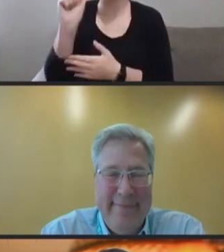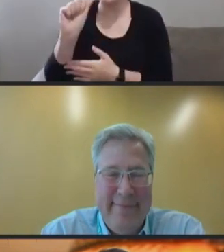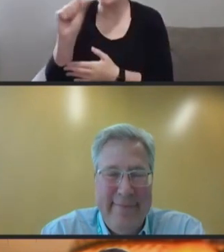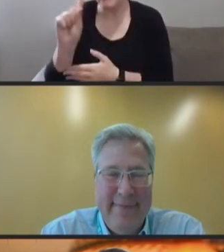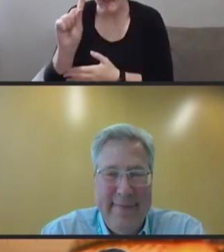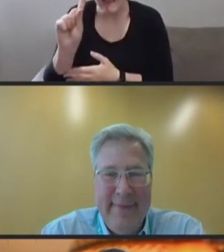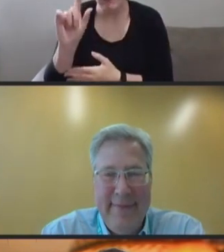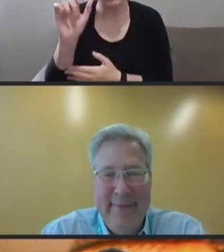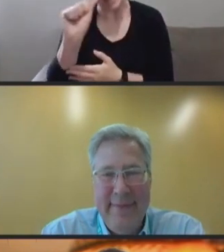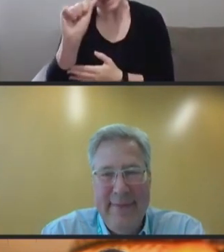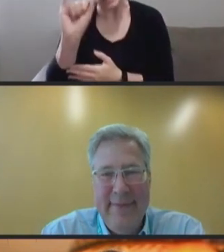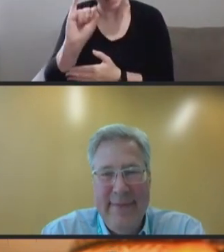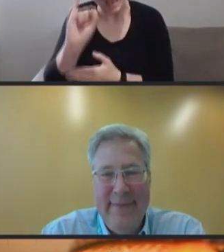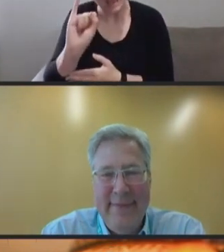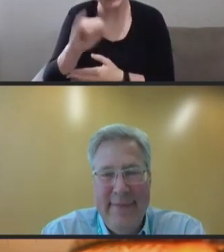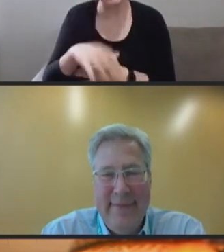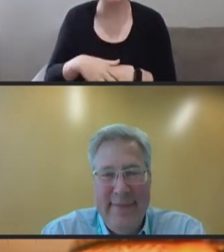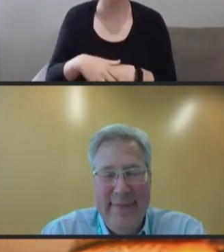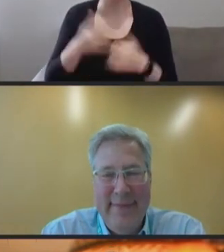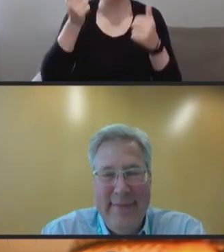all that together?